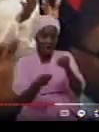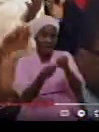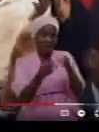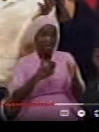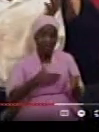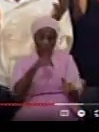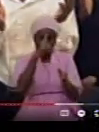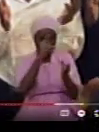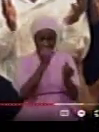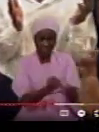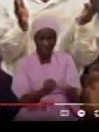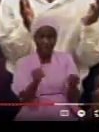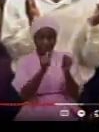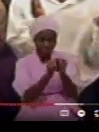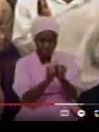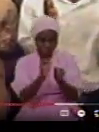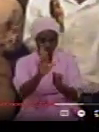done. Yes.